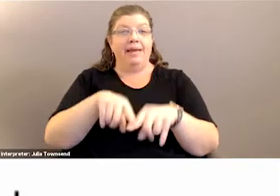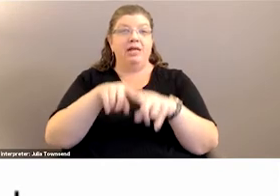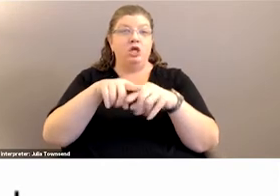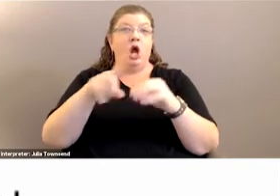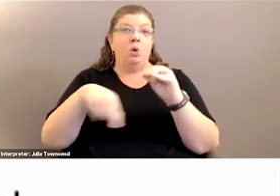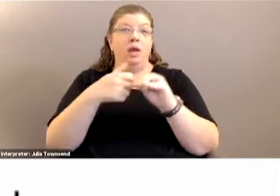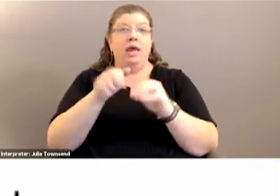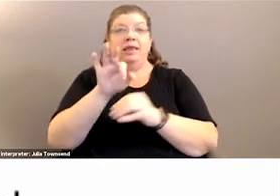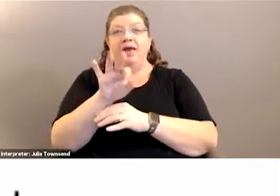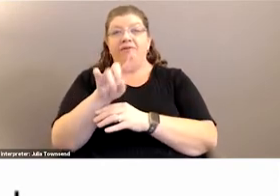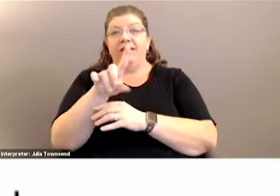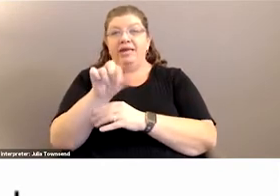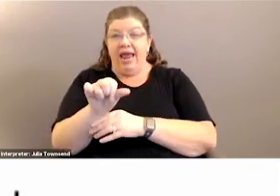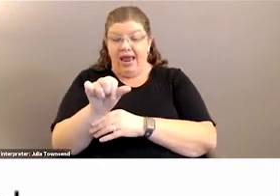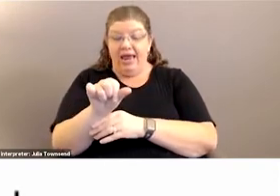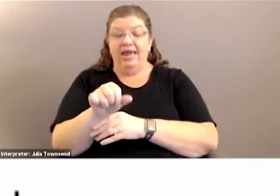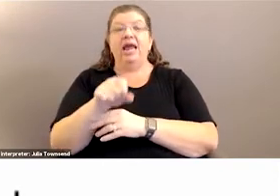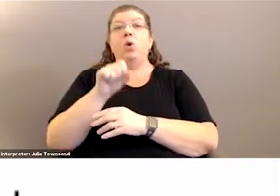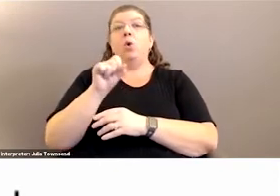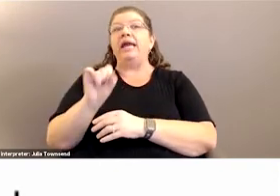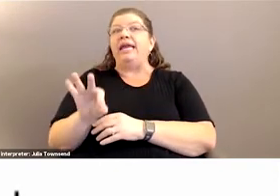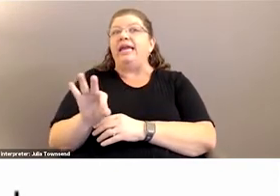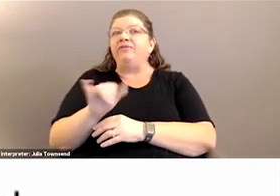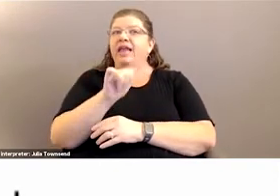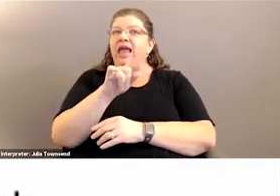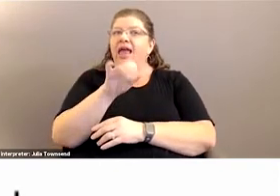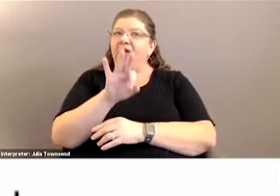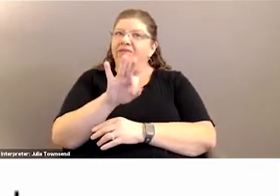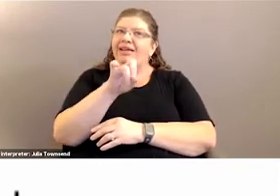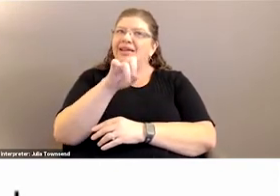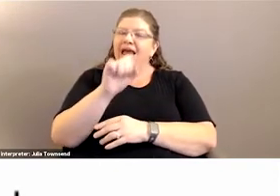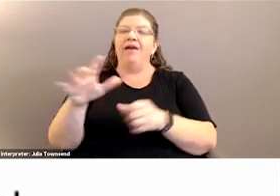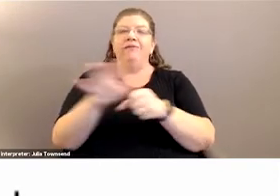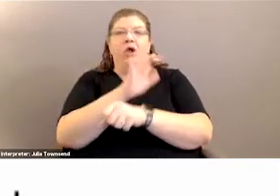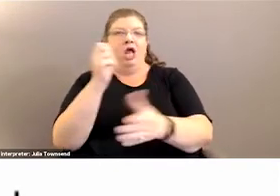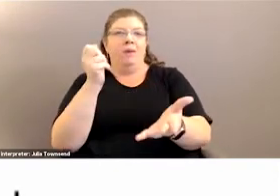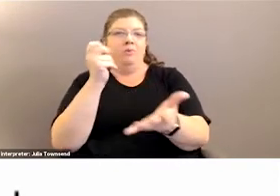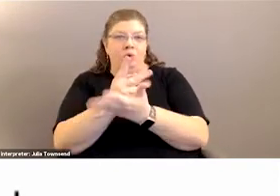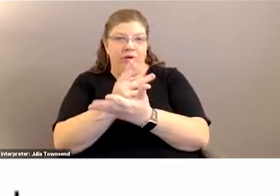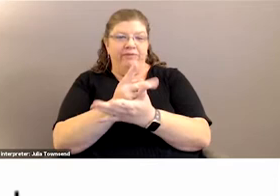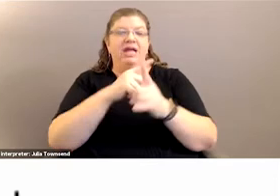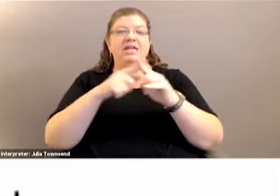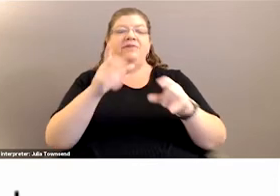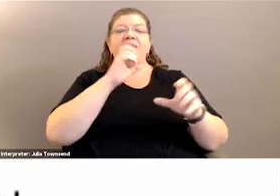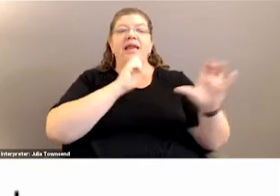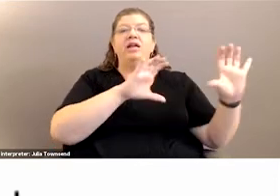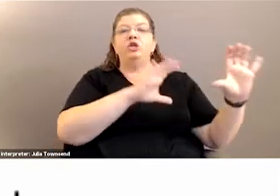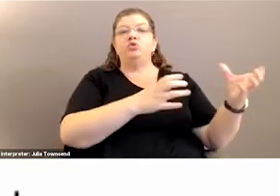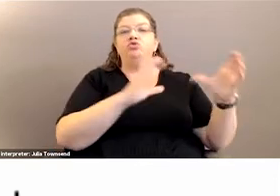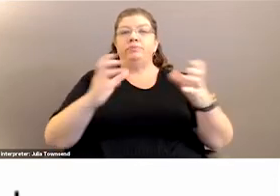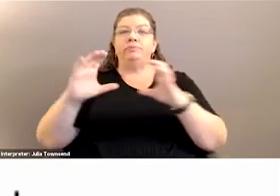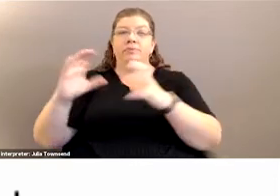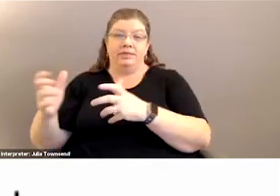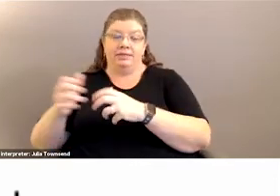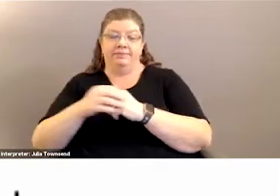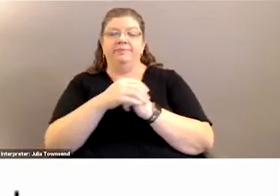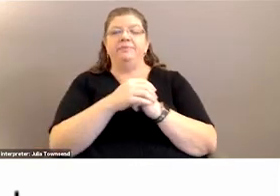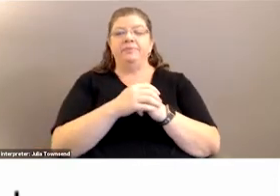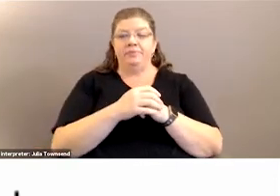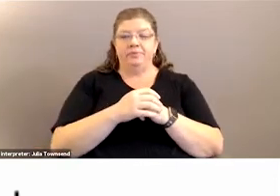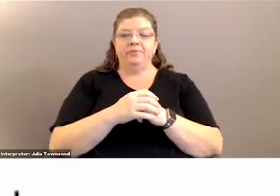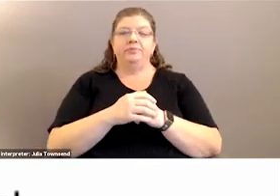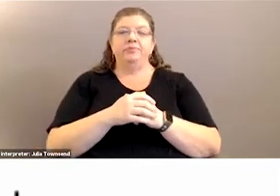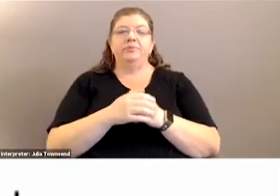fda and if the fda gives full approval for the different age groups next we have pfizer